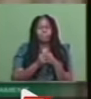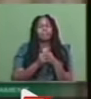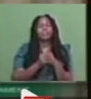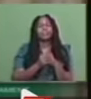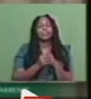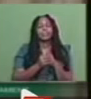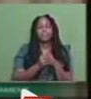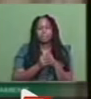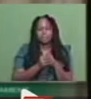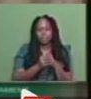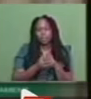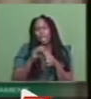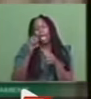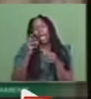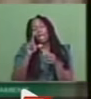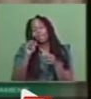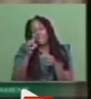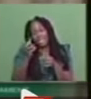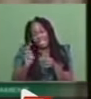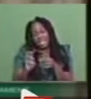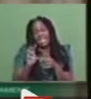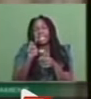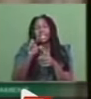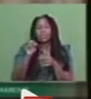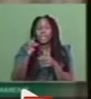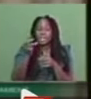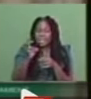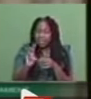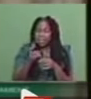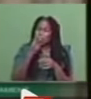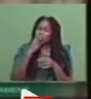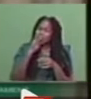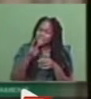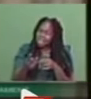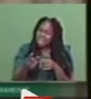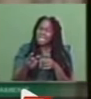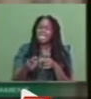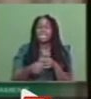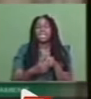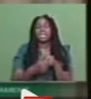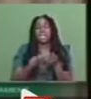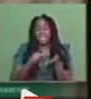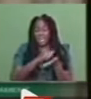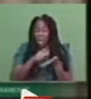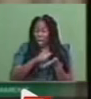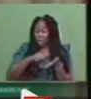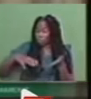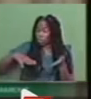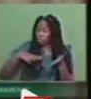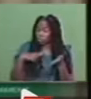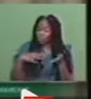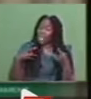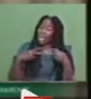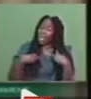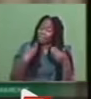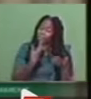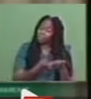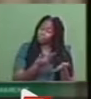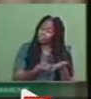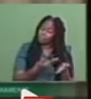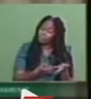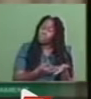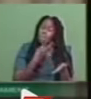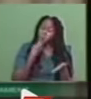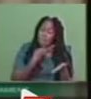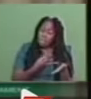to look at page 149 of the Auditor General's report for that year. For the 17-18, you could go to the Auditor General's report,